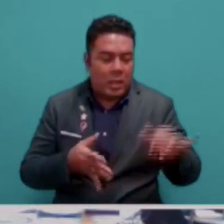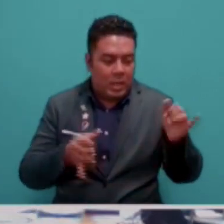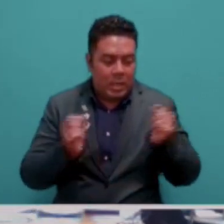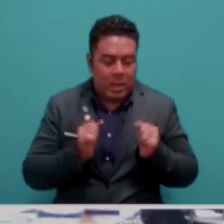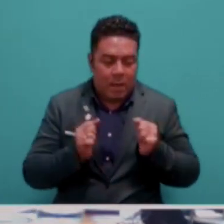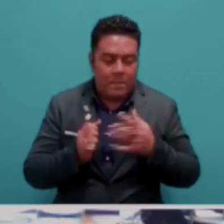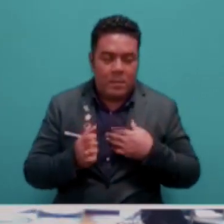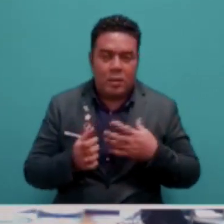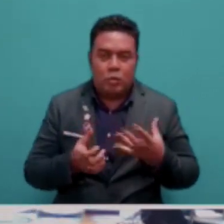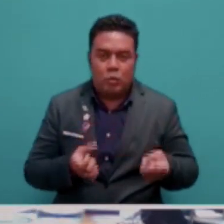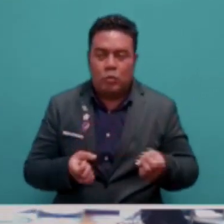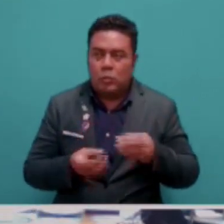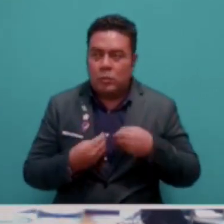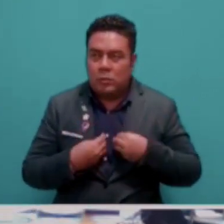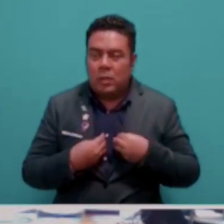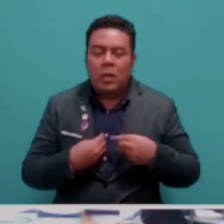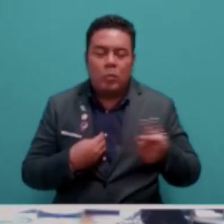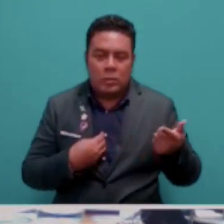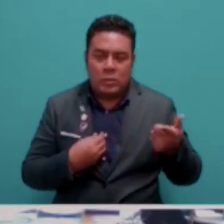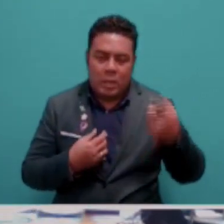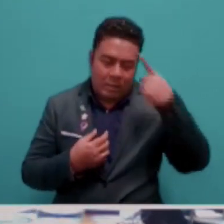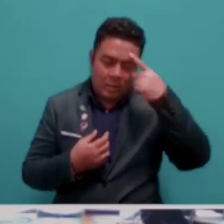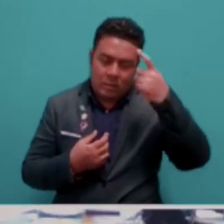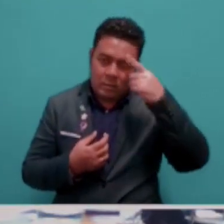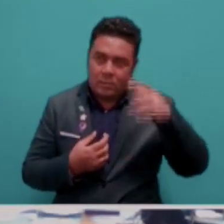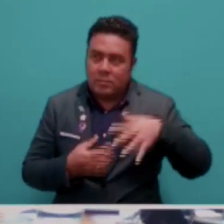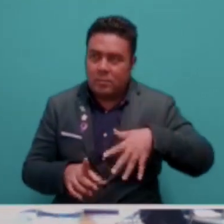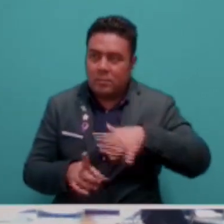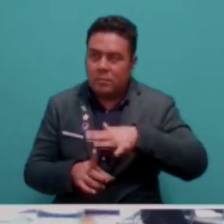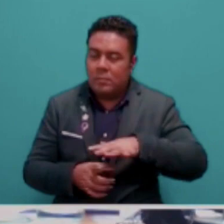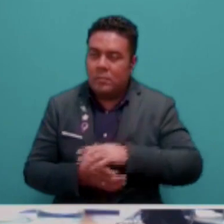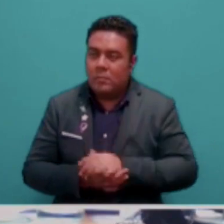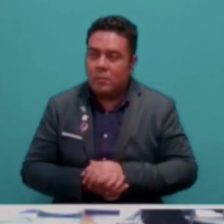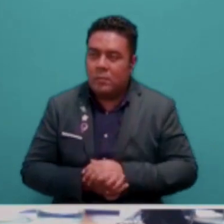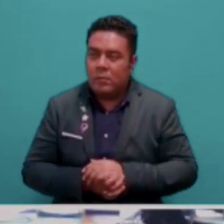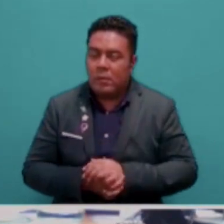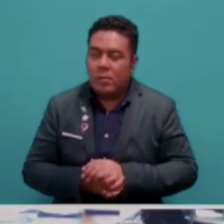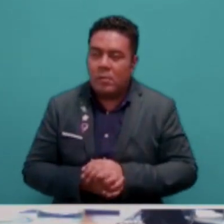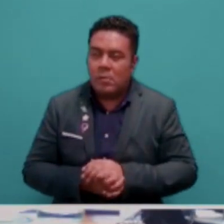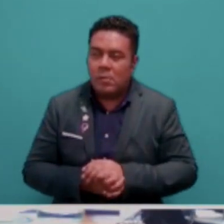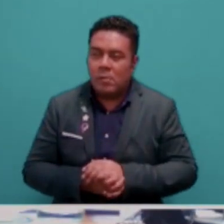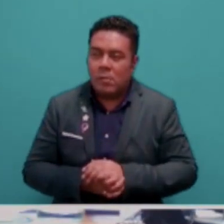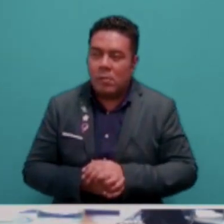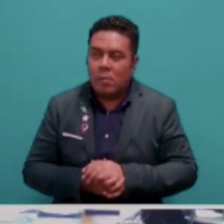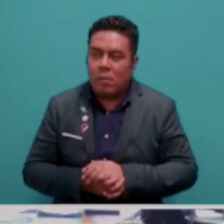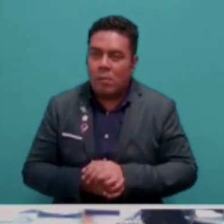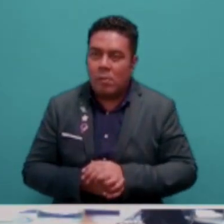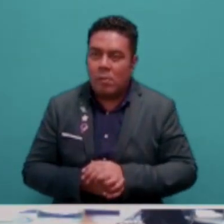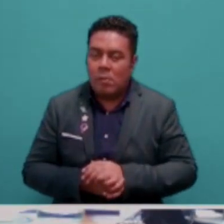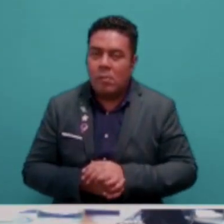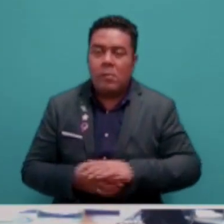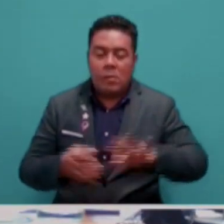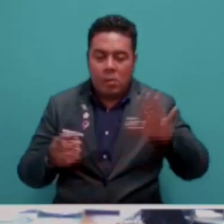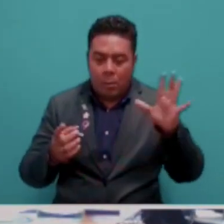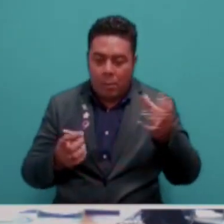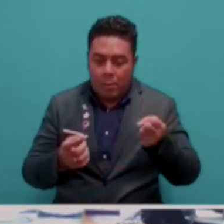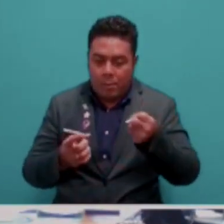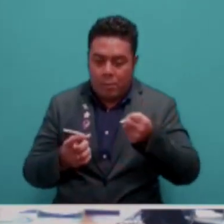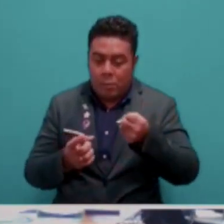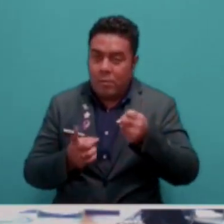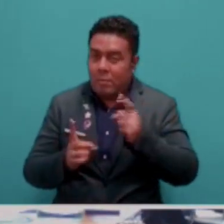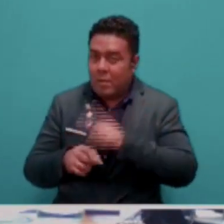you are getting. That was the logic behind it, Mr. Speaker, sir. Again, we are not against it. But as a matter of